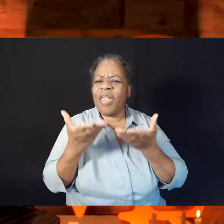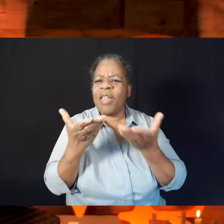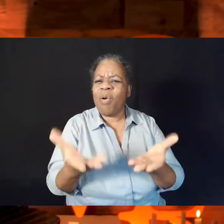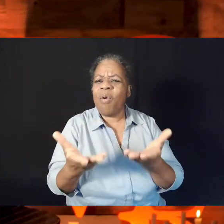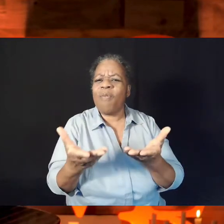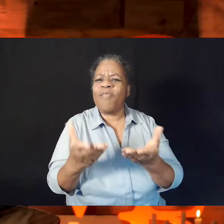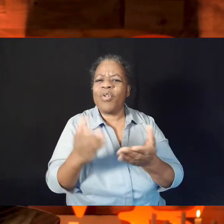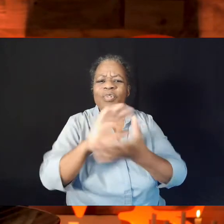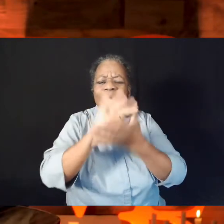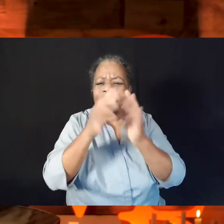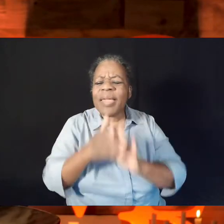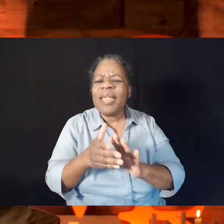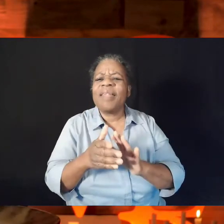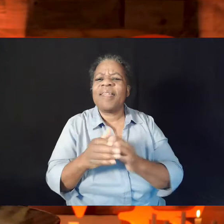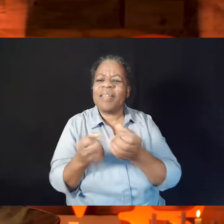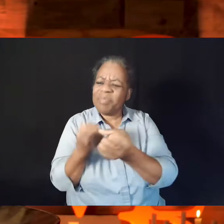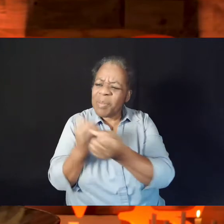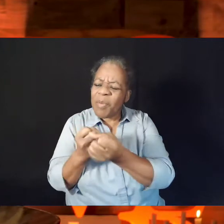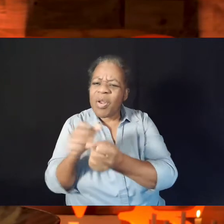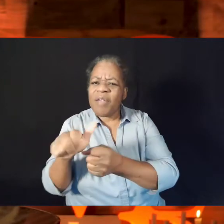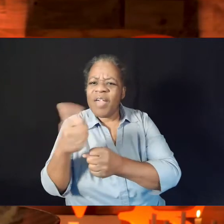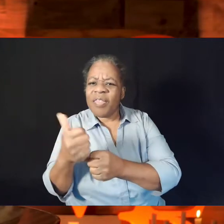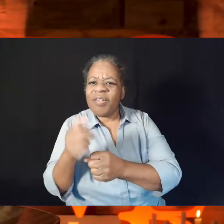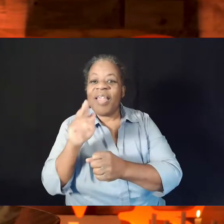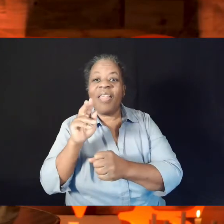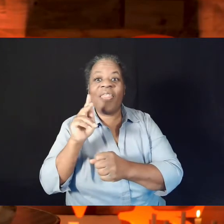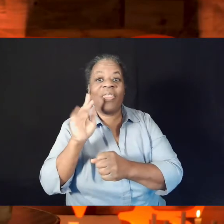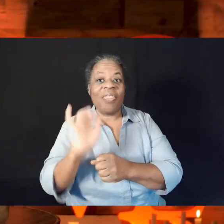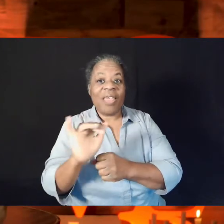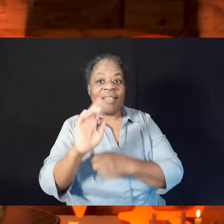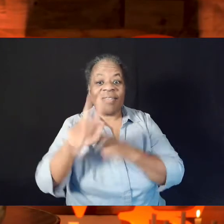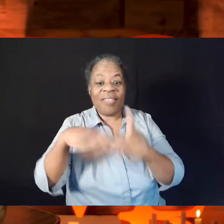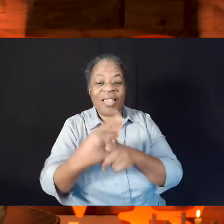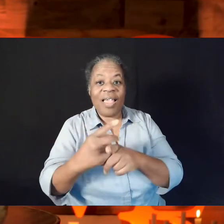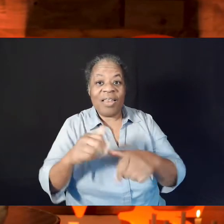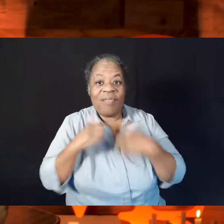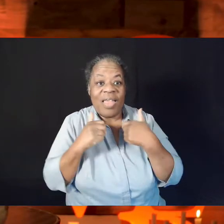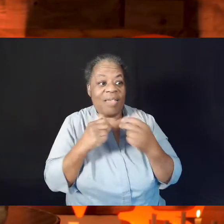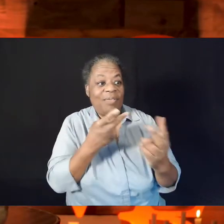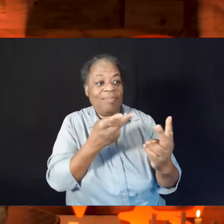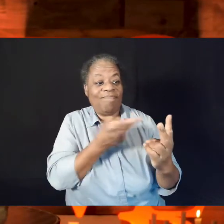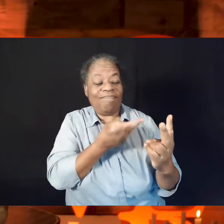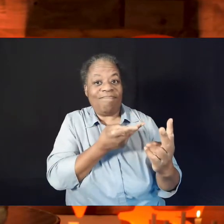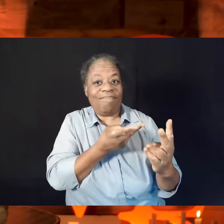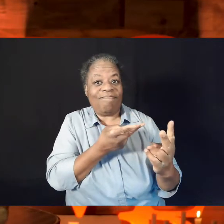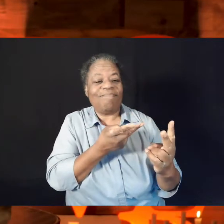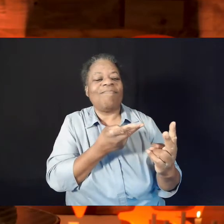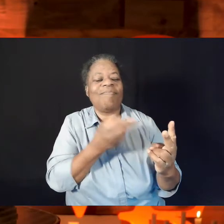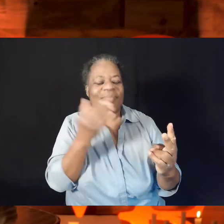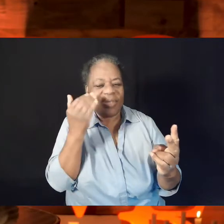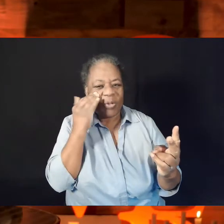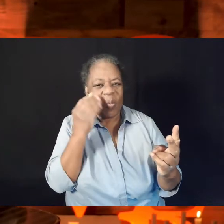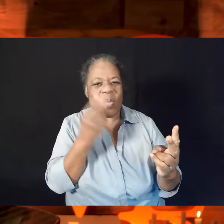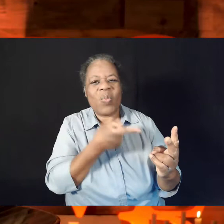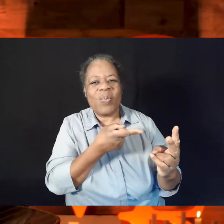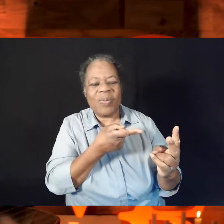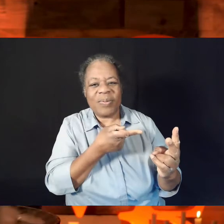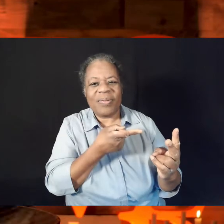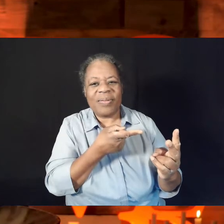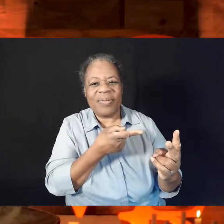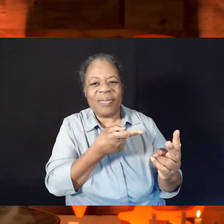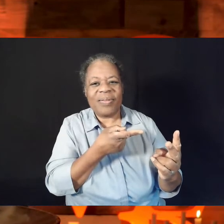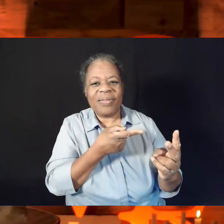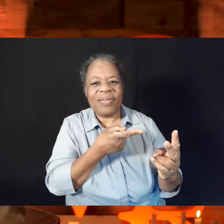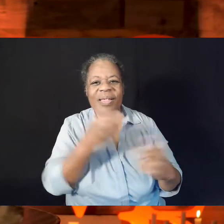others. This is the kind of life for which Zechariah and Elizabeth were known. This is what God